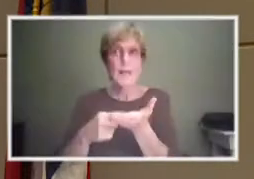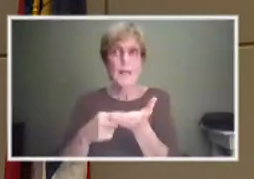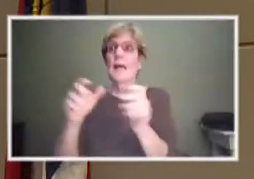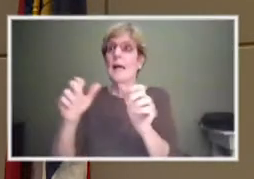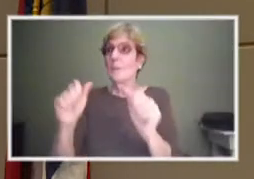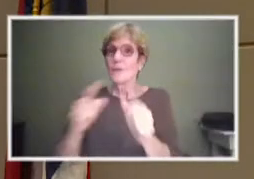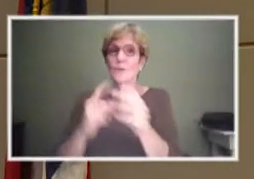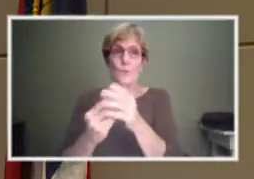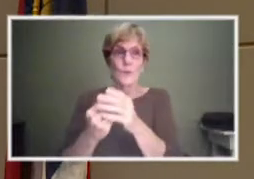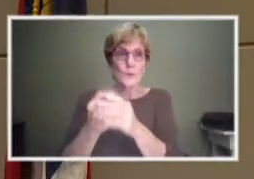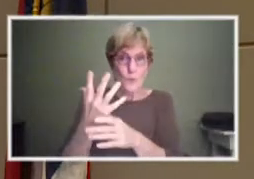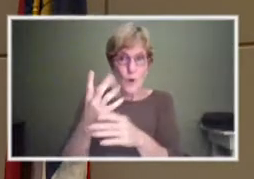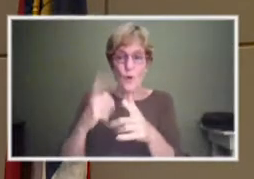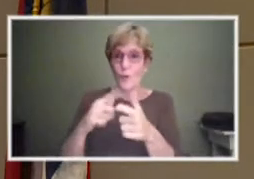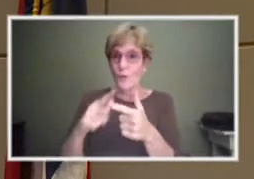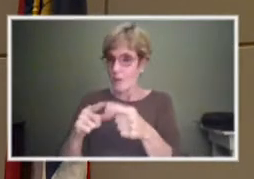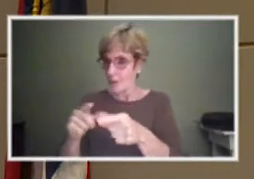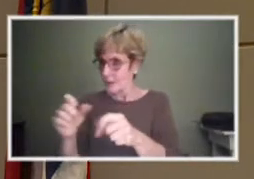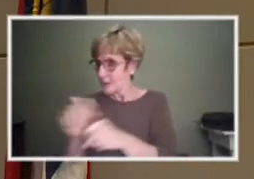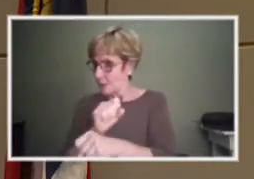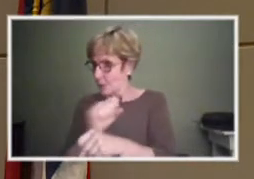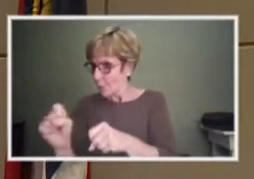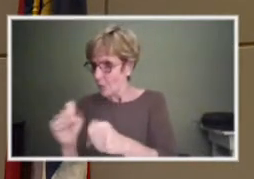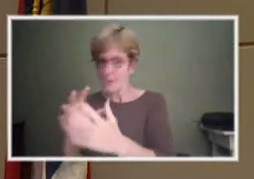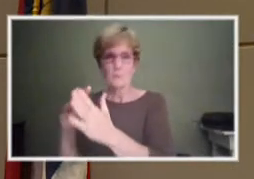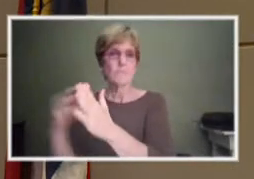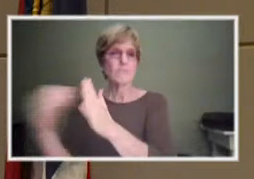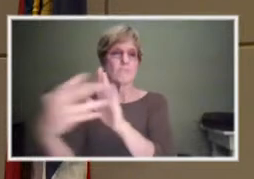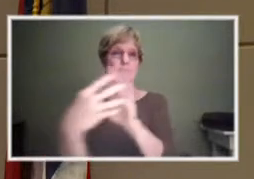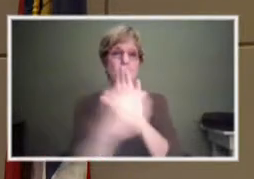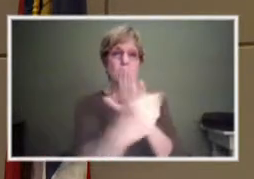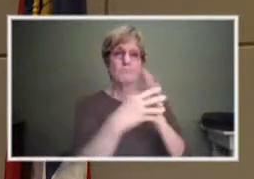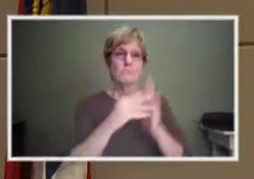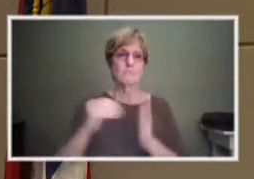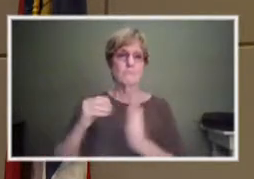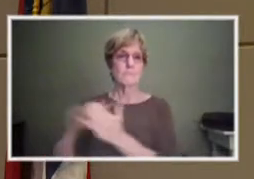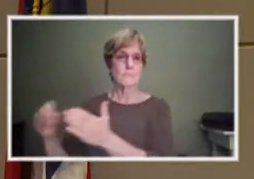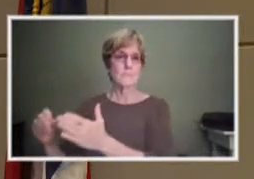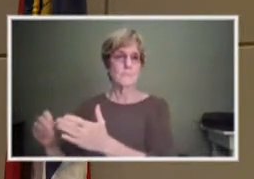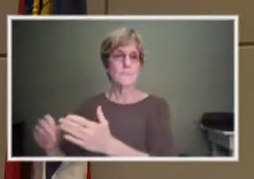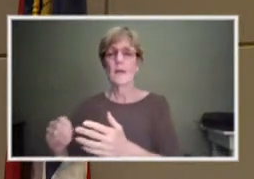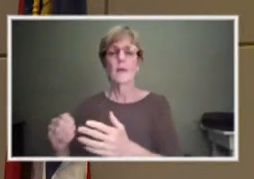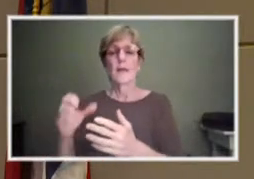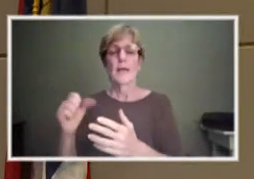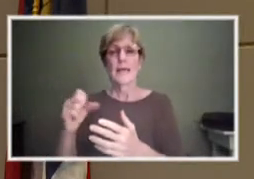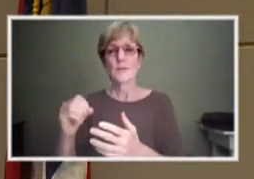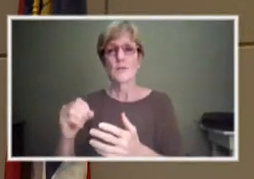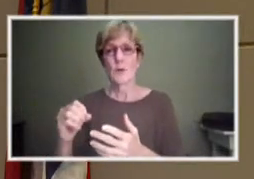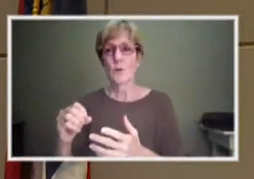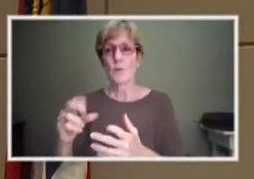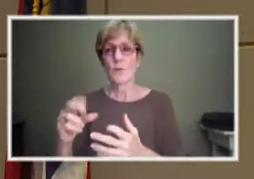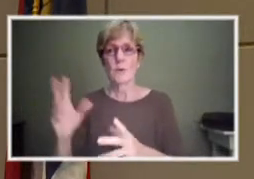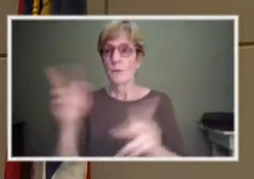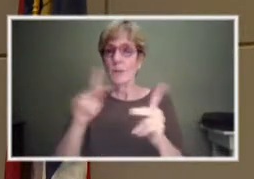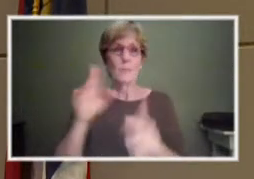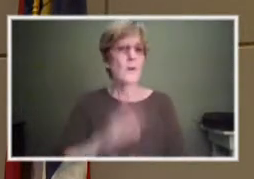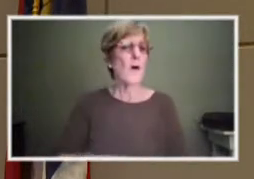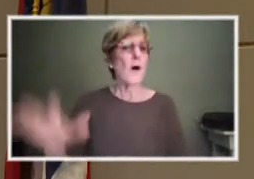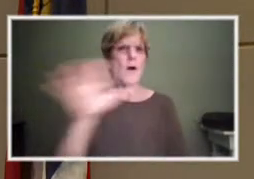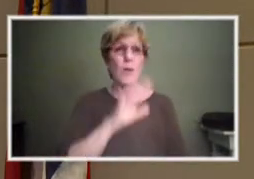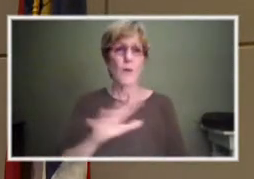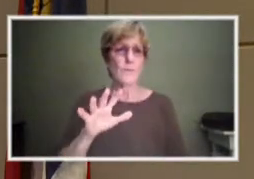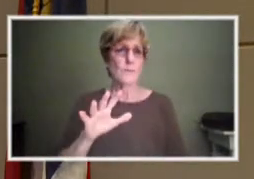it throughout the city and prevent those. Prevent our residents throughout where we're able